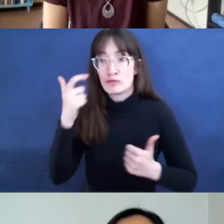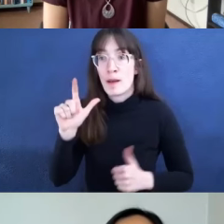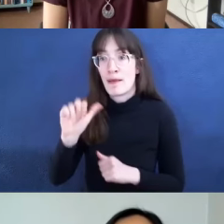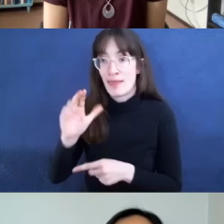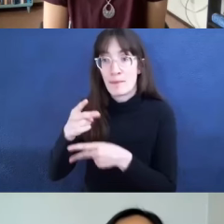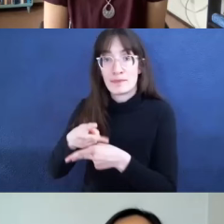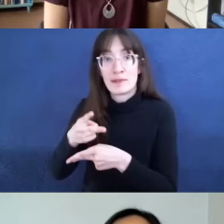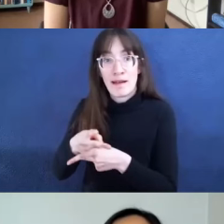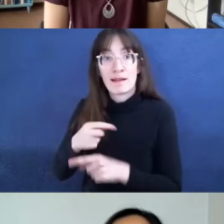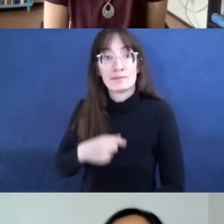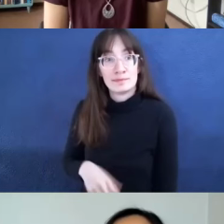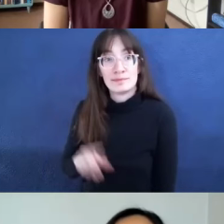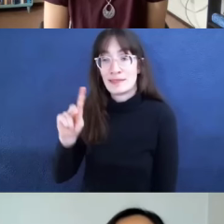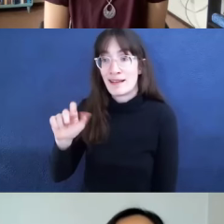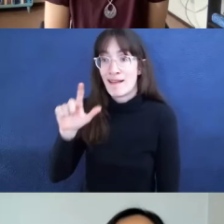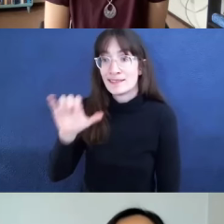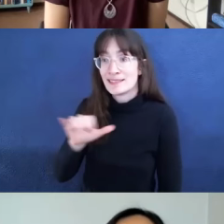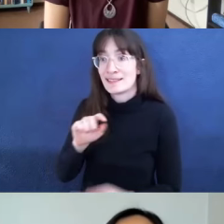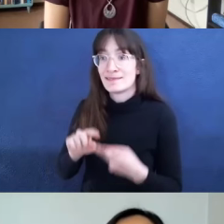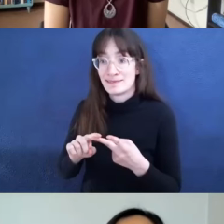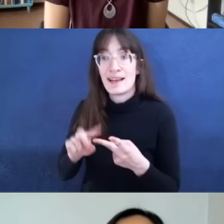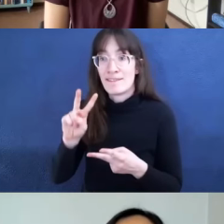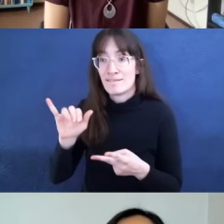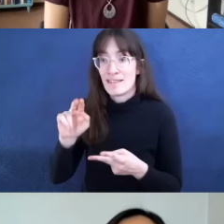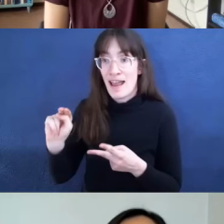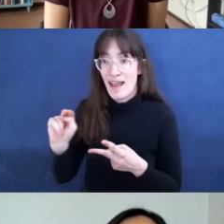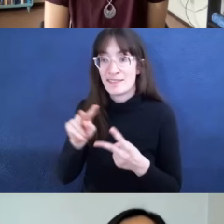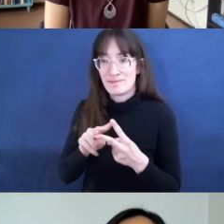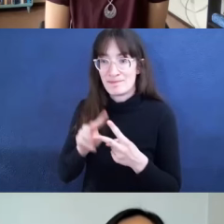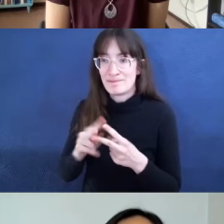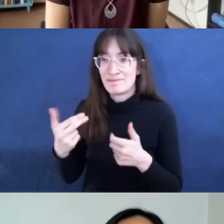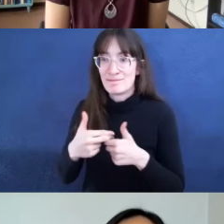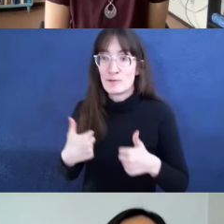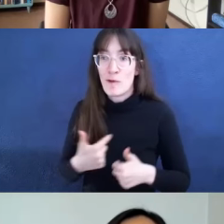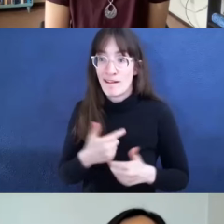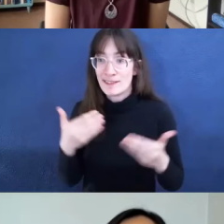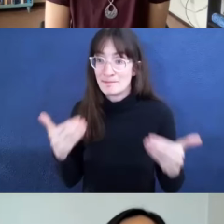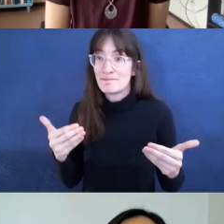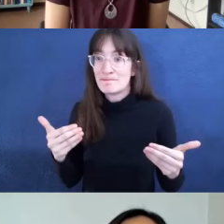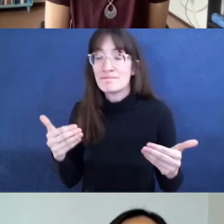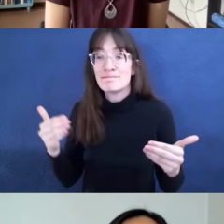and Vianne. If you want to go to the next slide, Vianne.